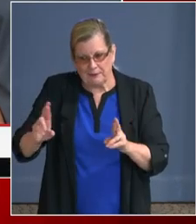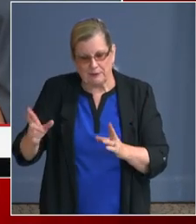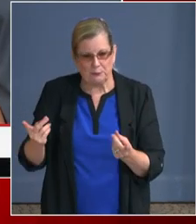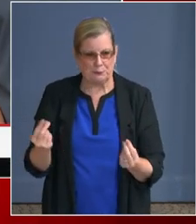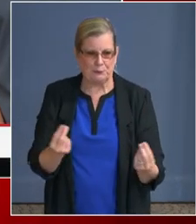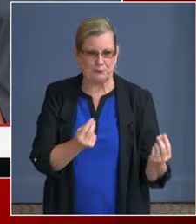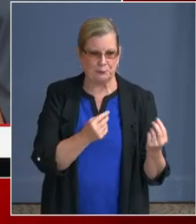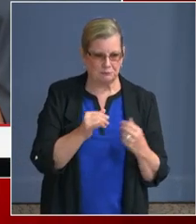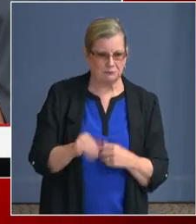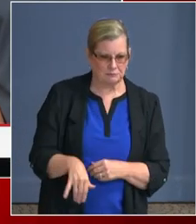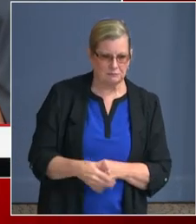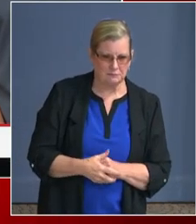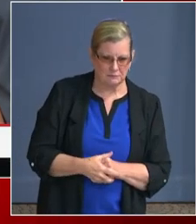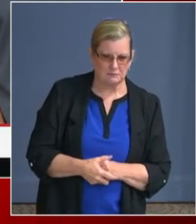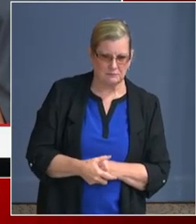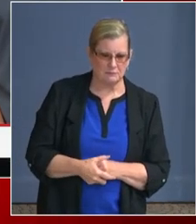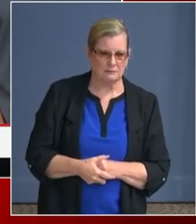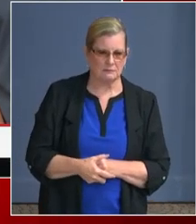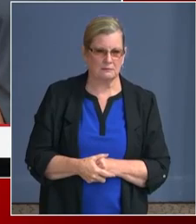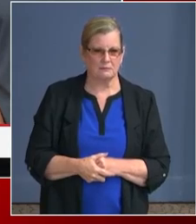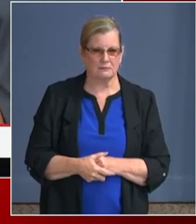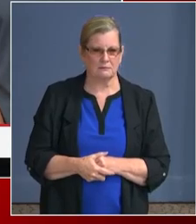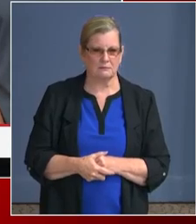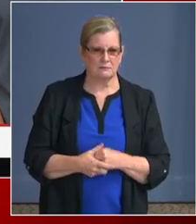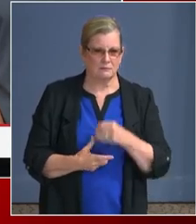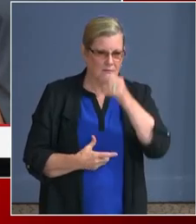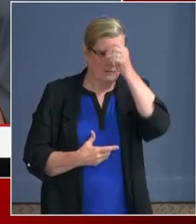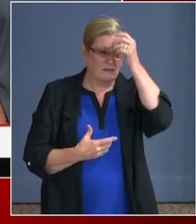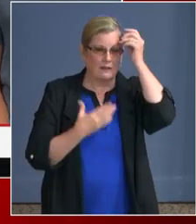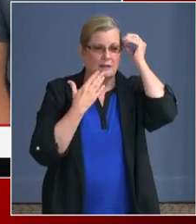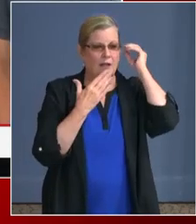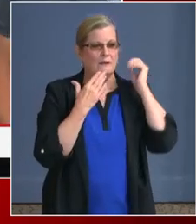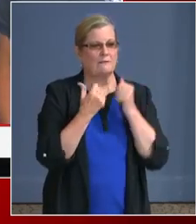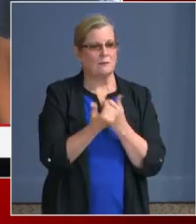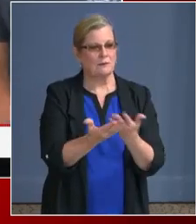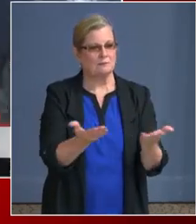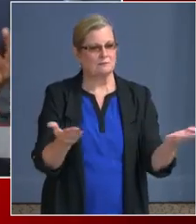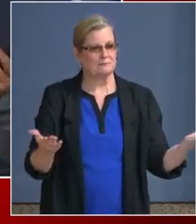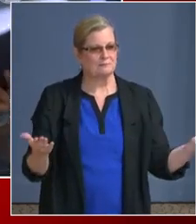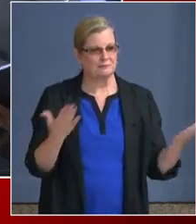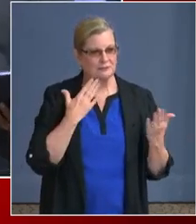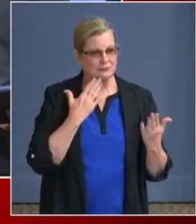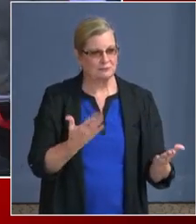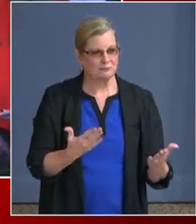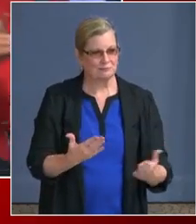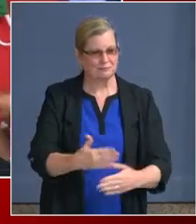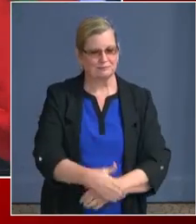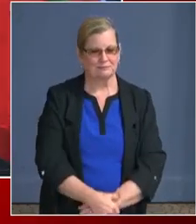Okay, thank you, everybody. Okay.